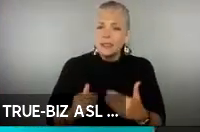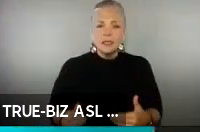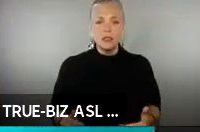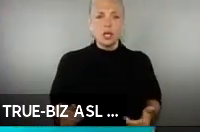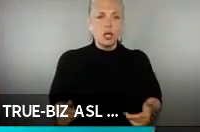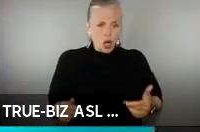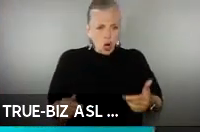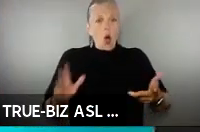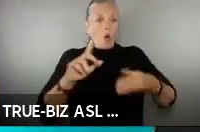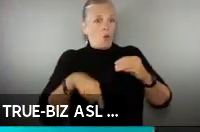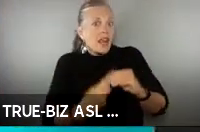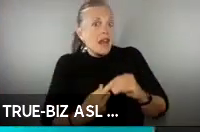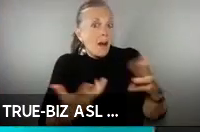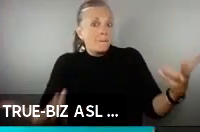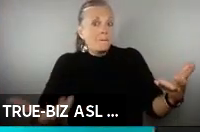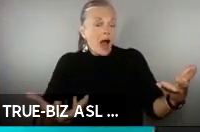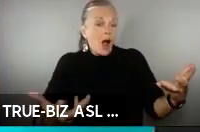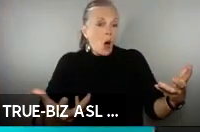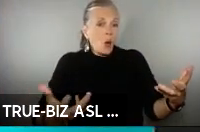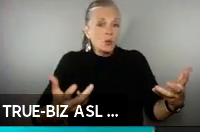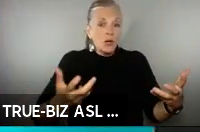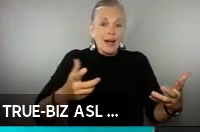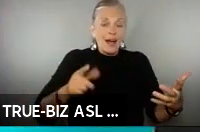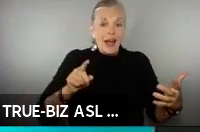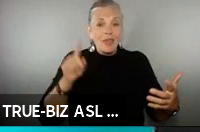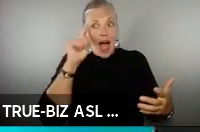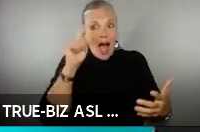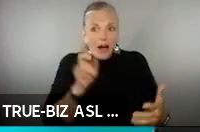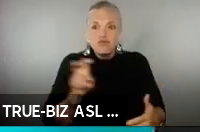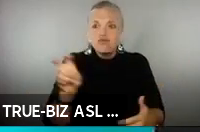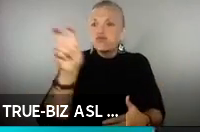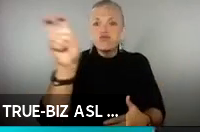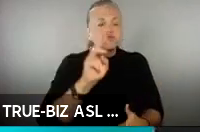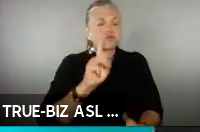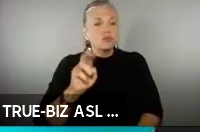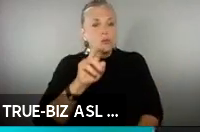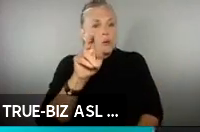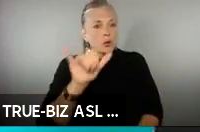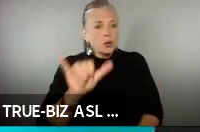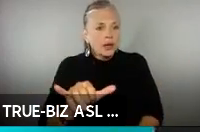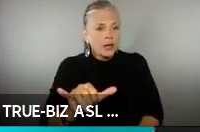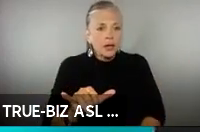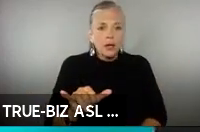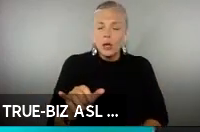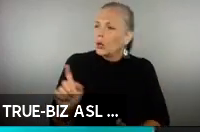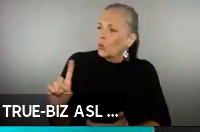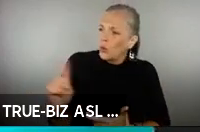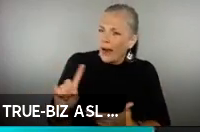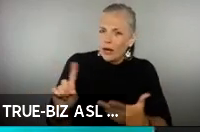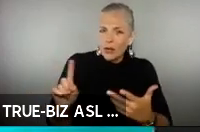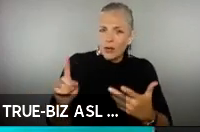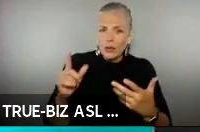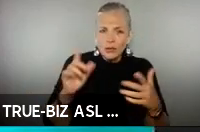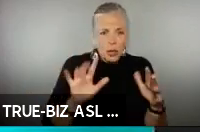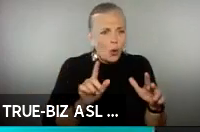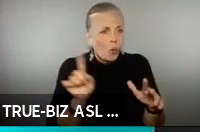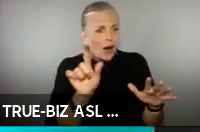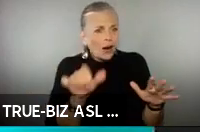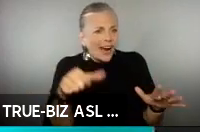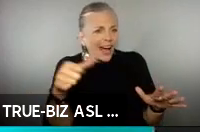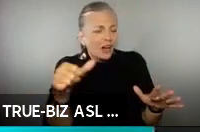what about the transit of Mercury? To where? Where? To where else